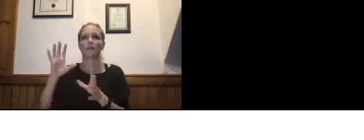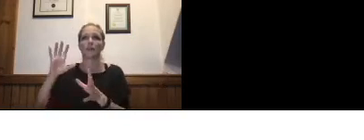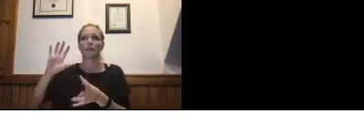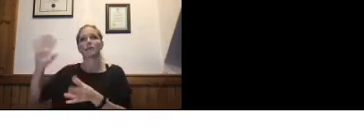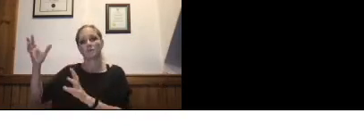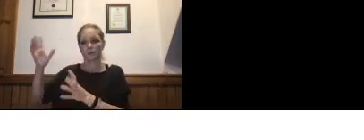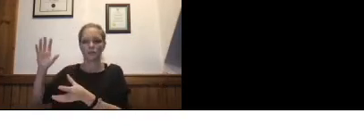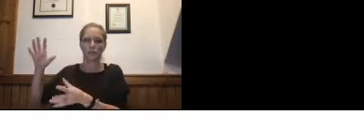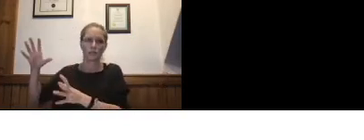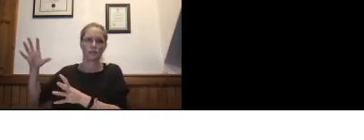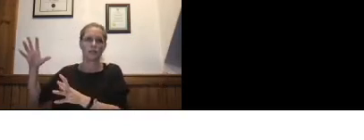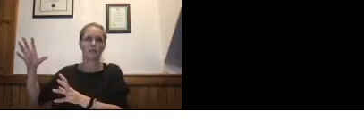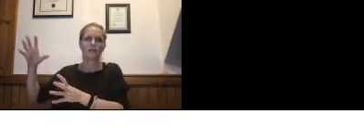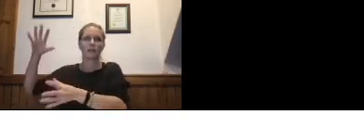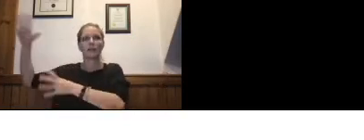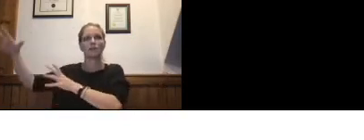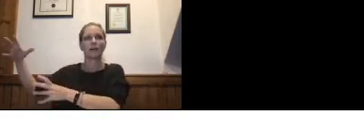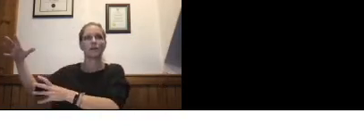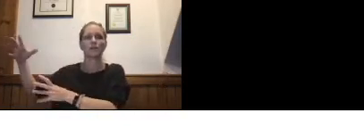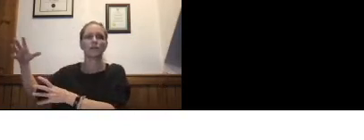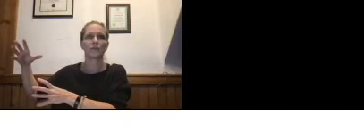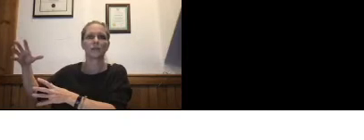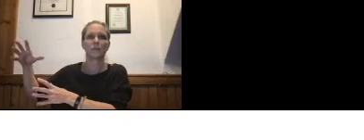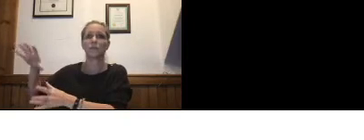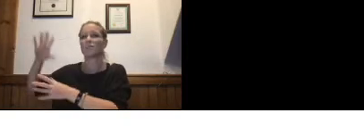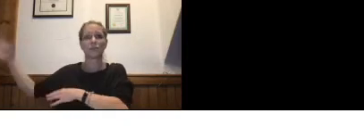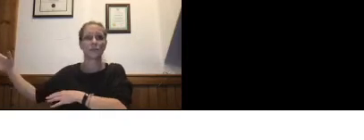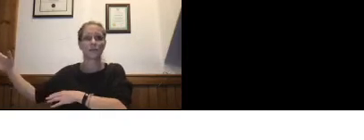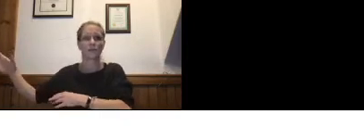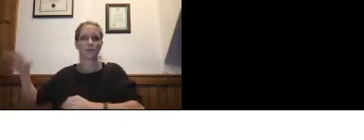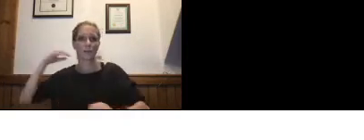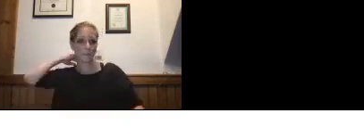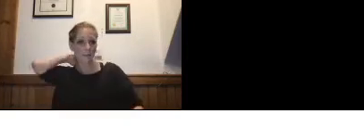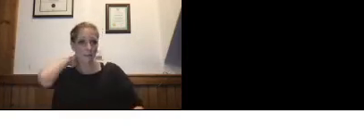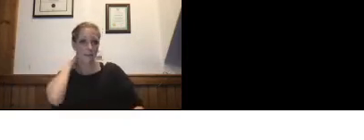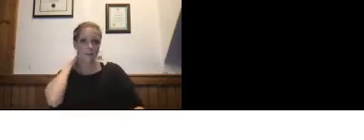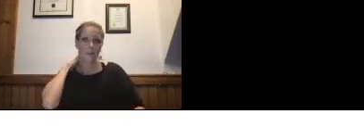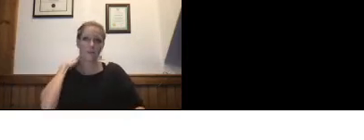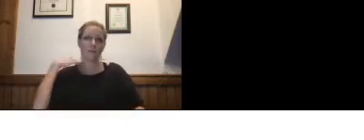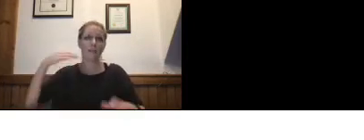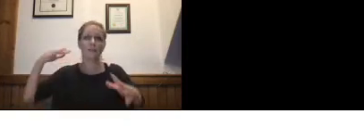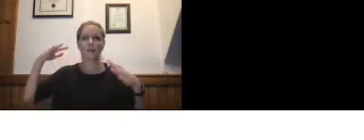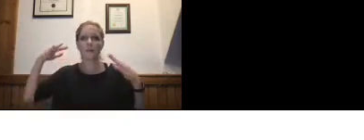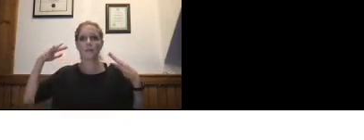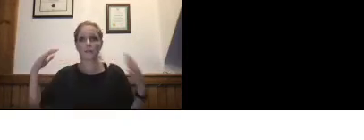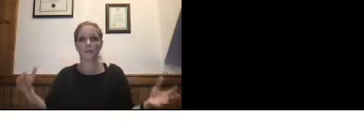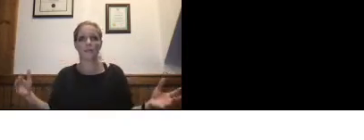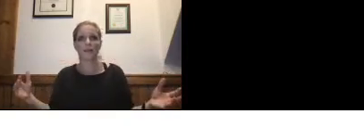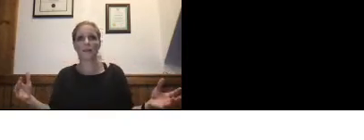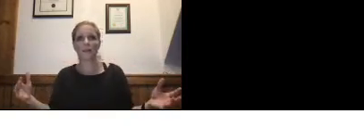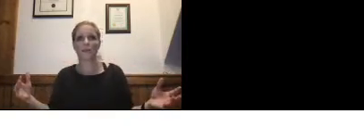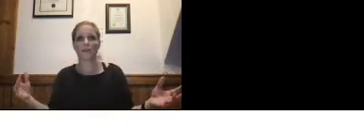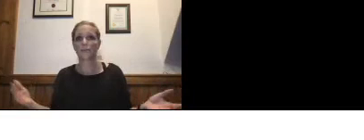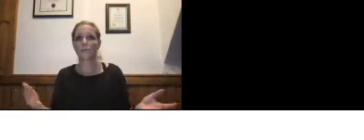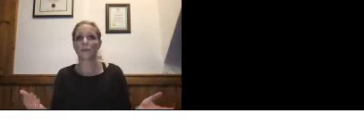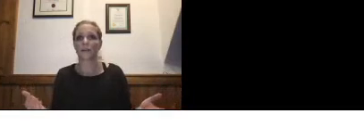can, change its shape slightly, interact with a different set of proteins to do a different job. So it's really a very